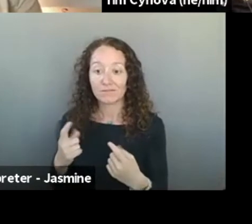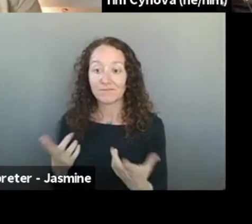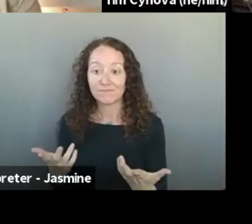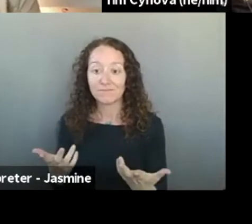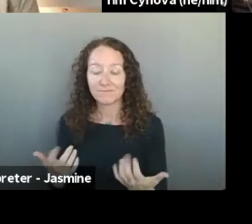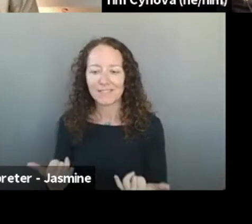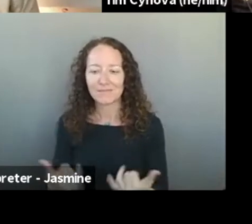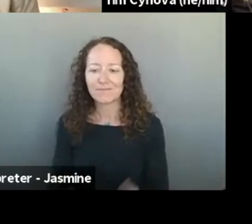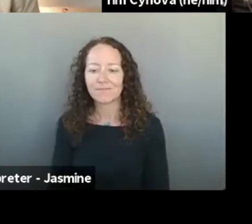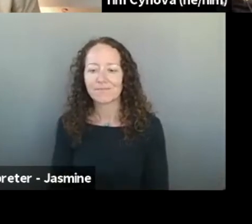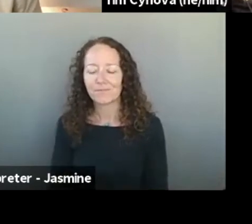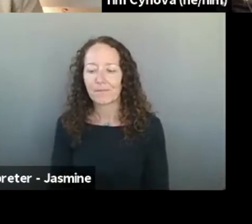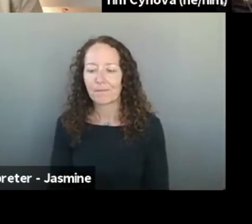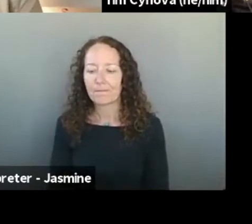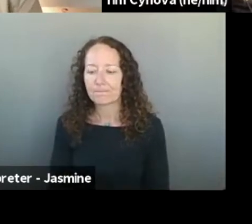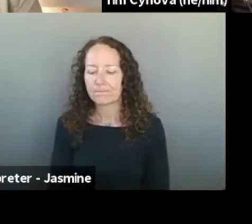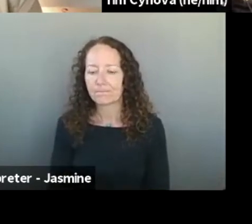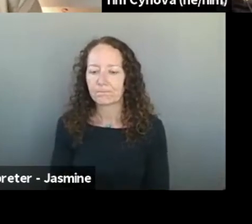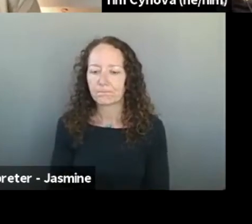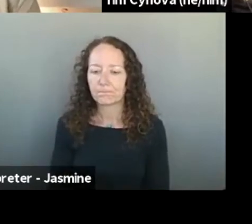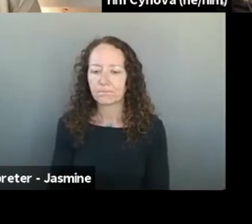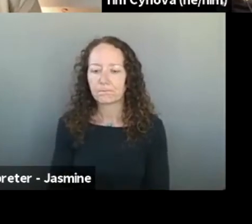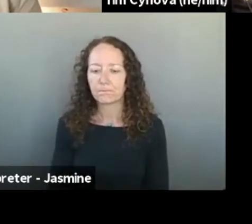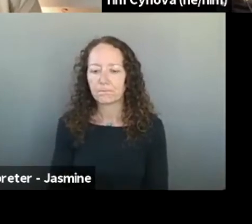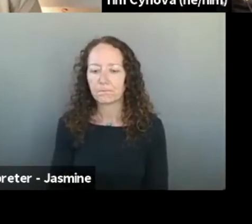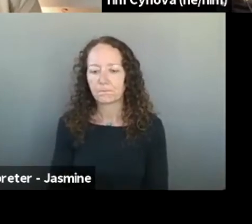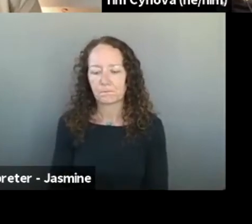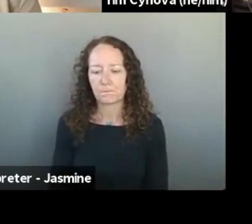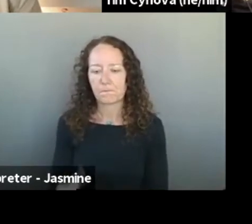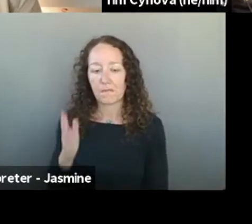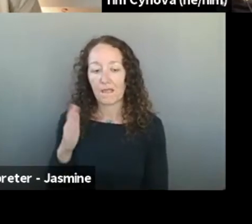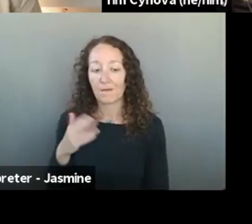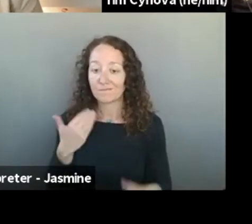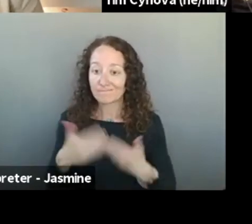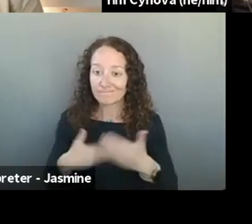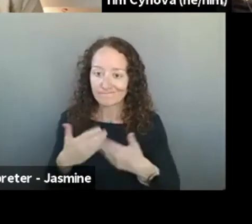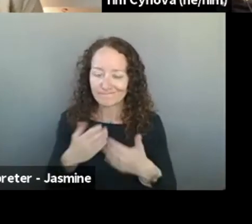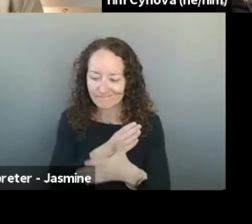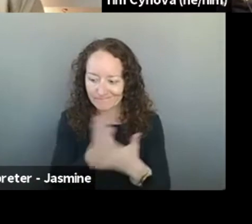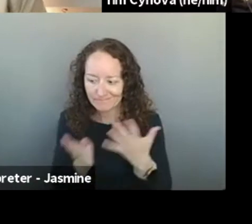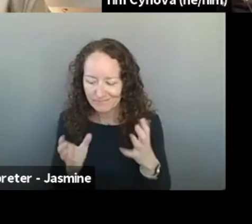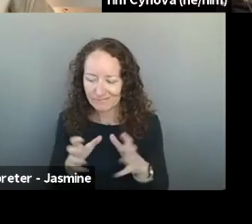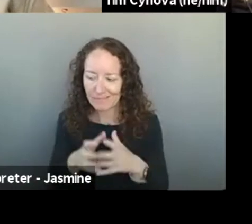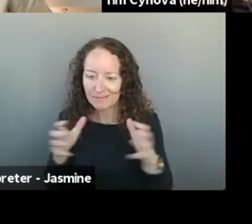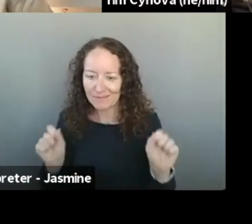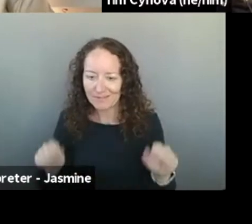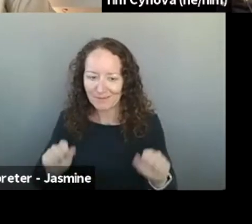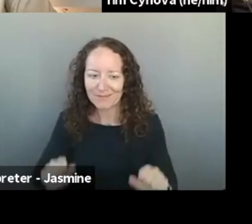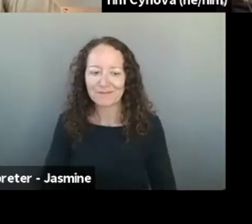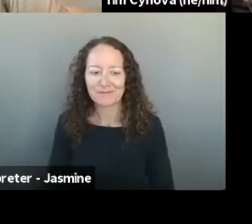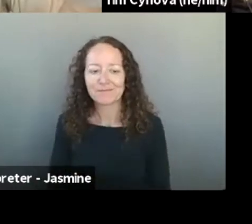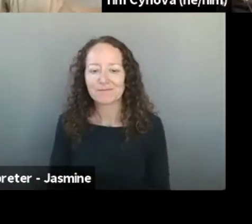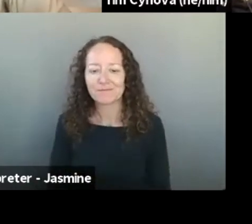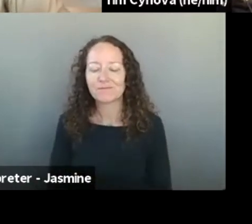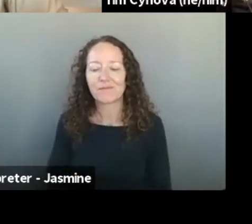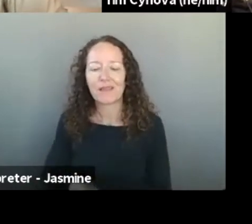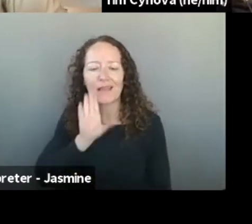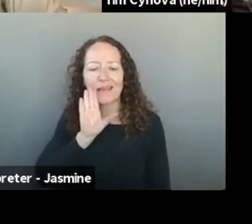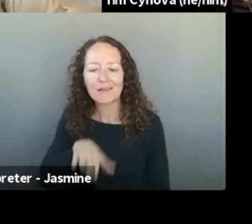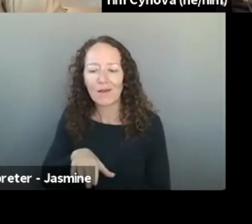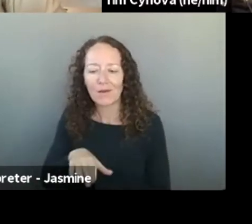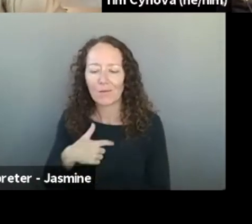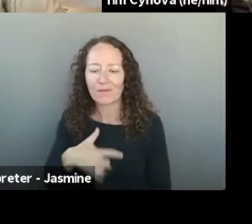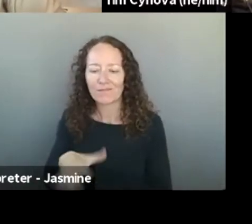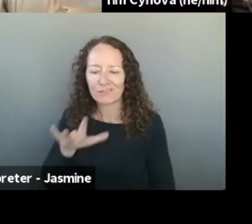questions. I will get through as many as we can. And I know, okay, so we touched on this